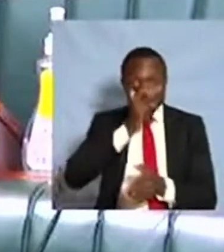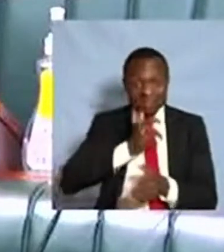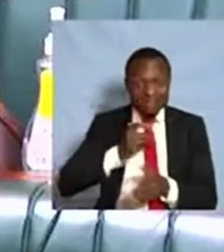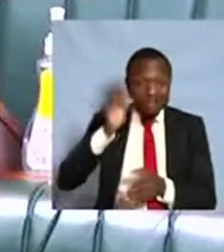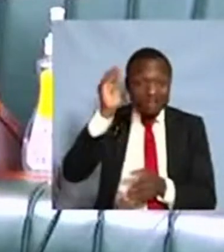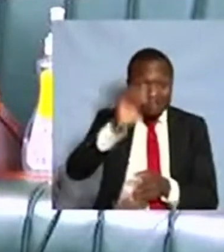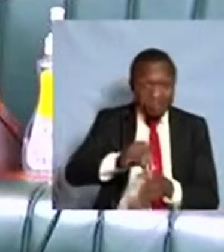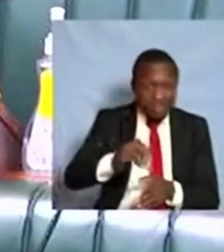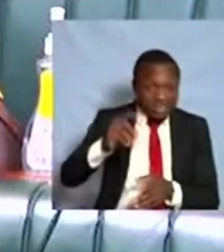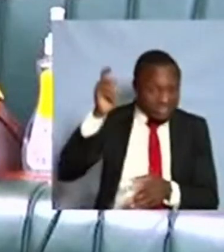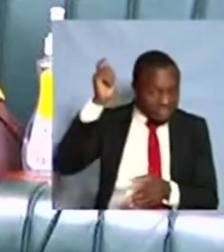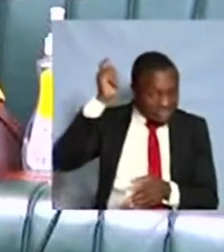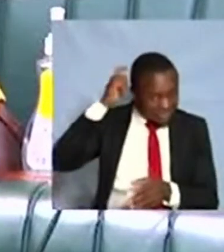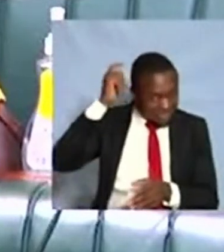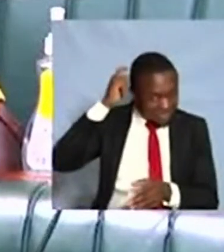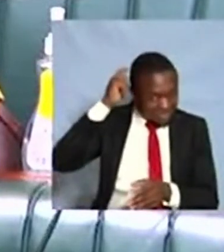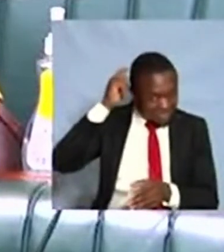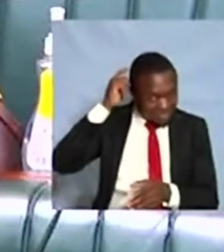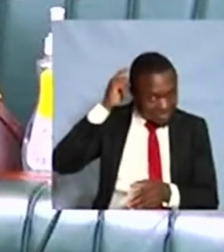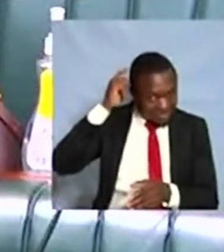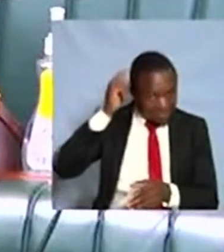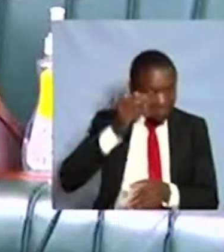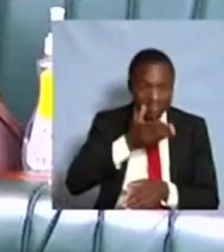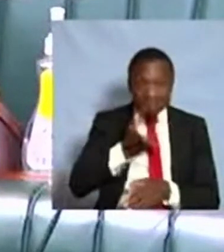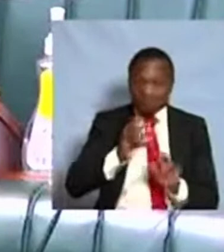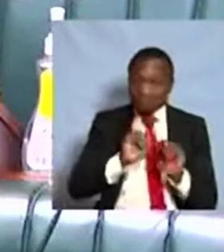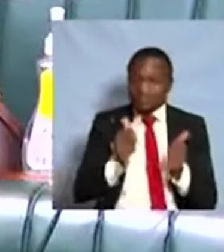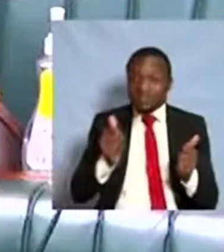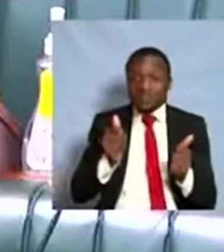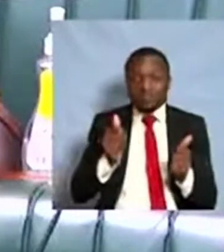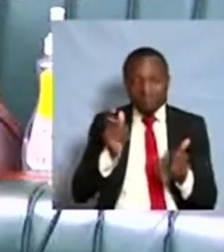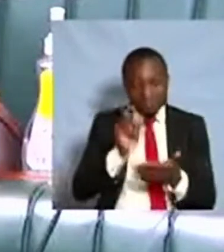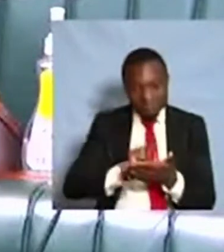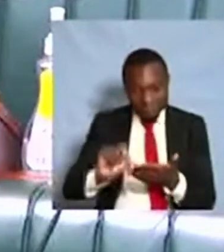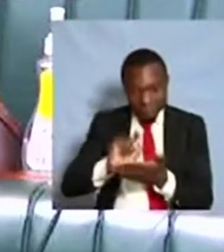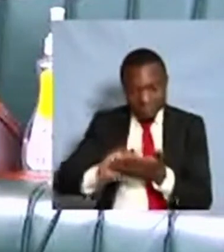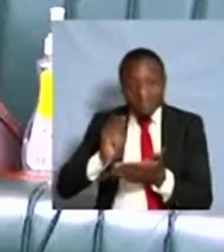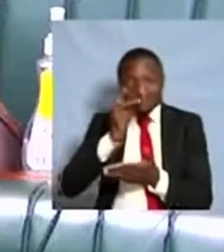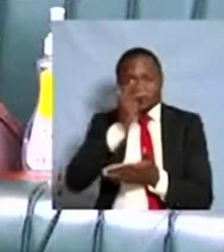his mind or her mind to it. It was a well-written speech.